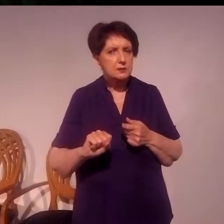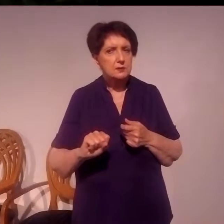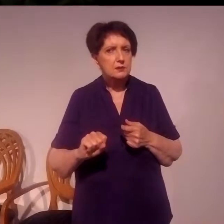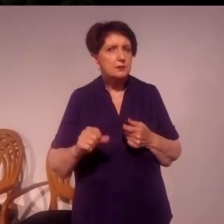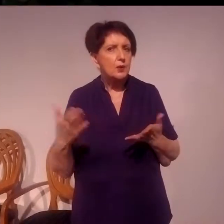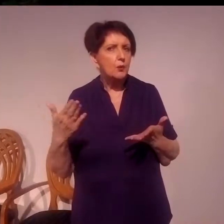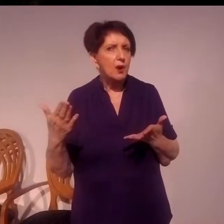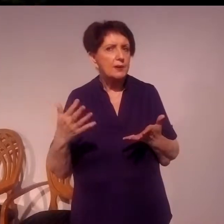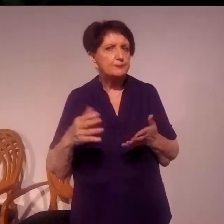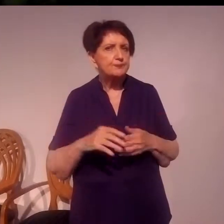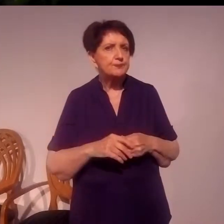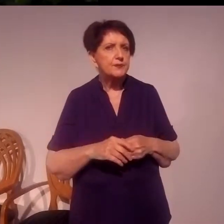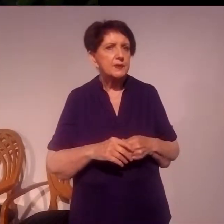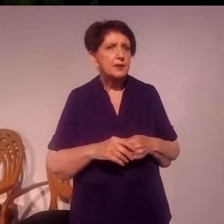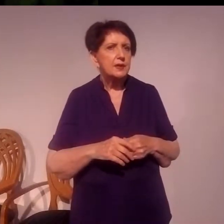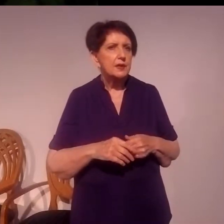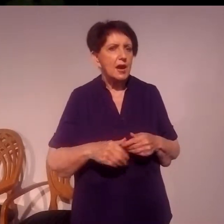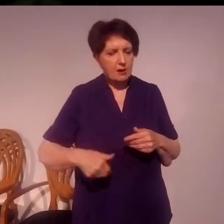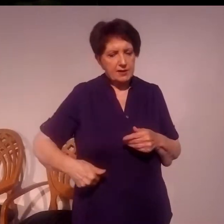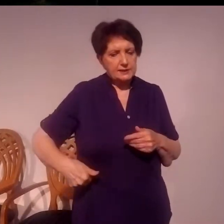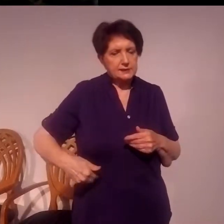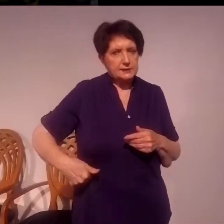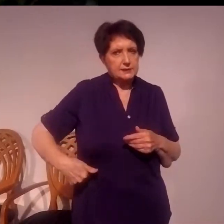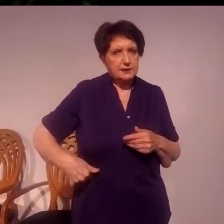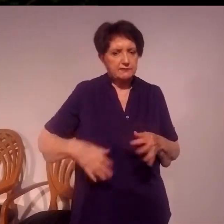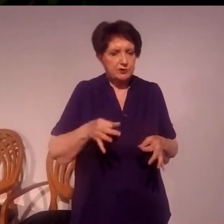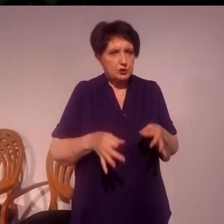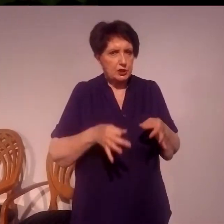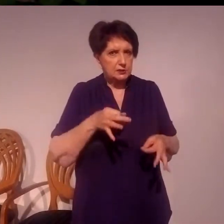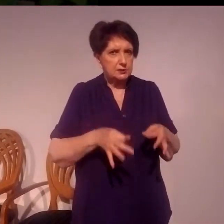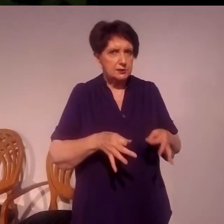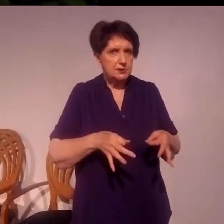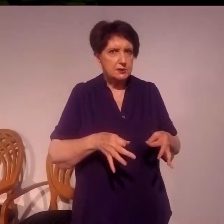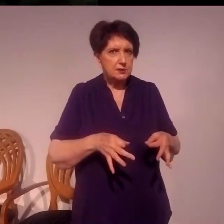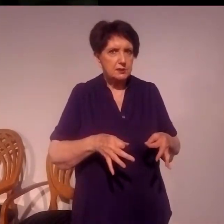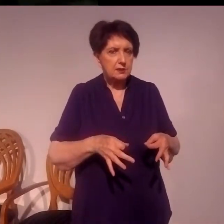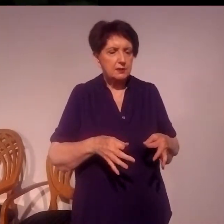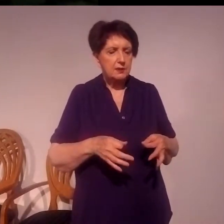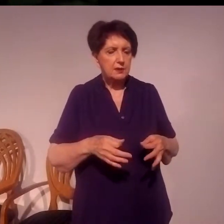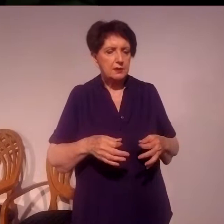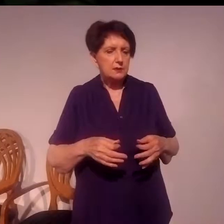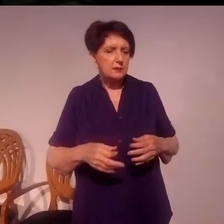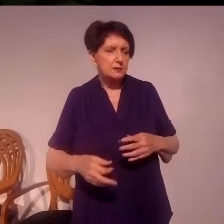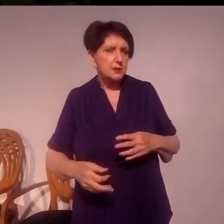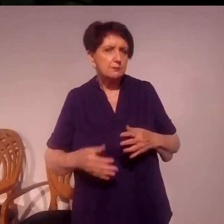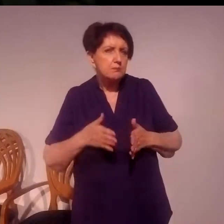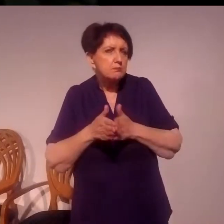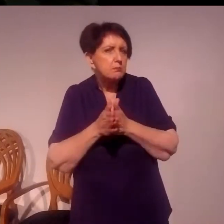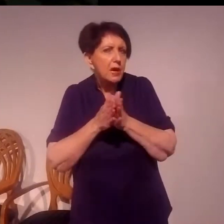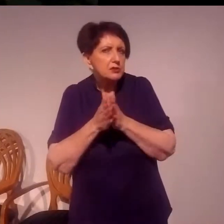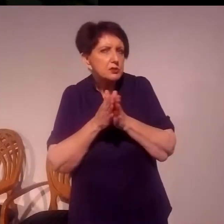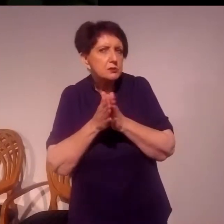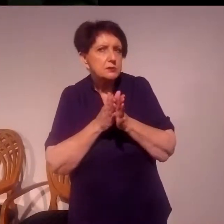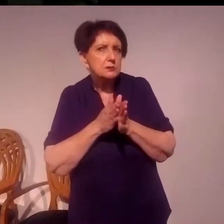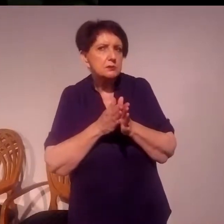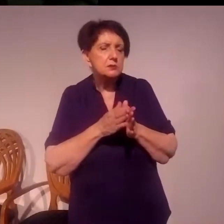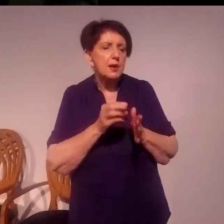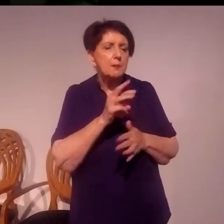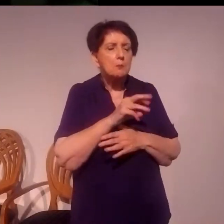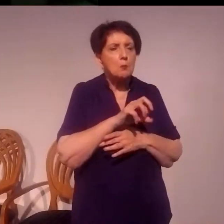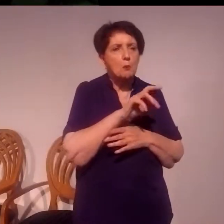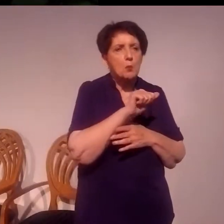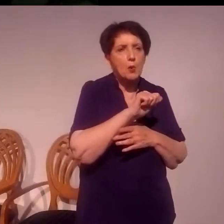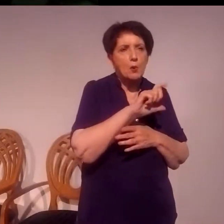are our gut instinct for justice, a little fire in the belly, and moral compass, and